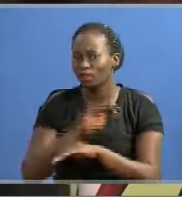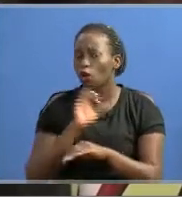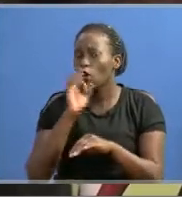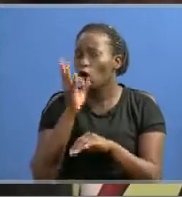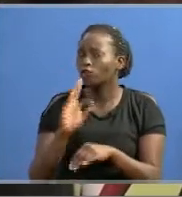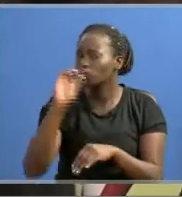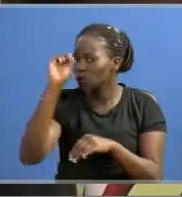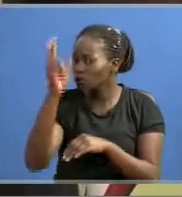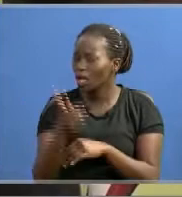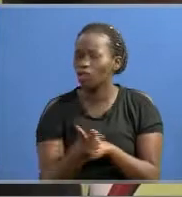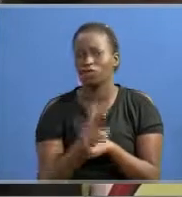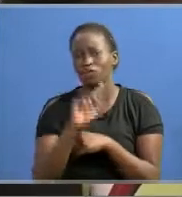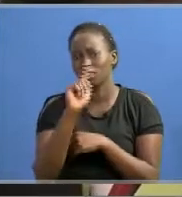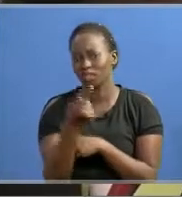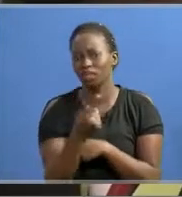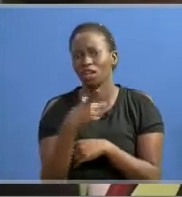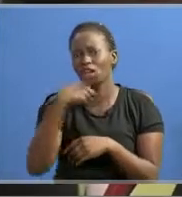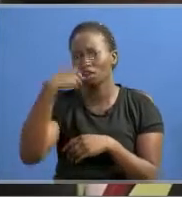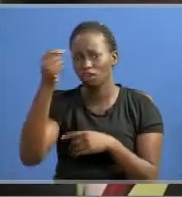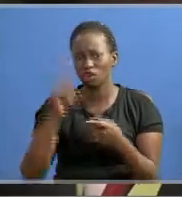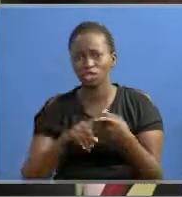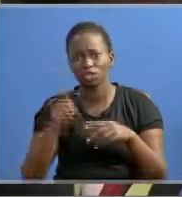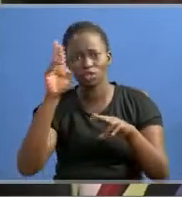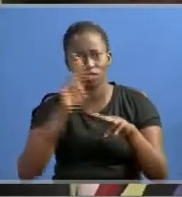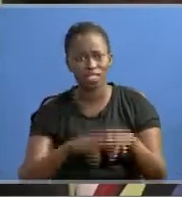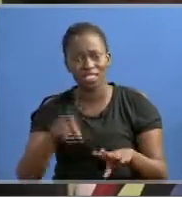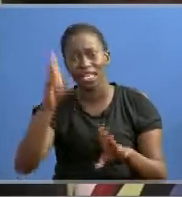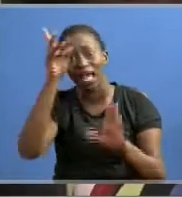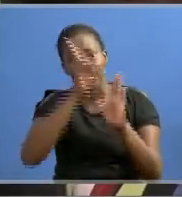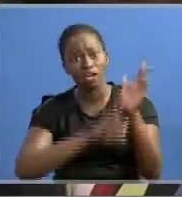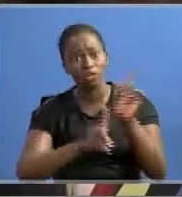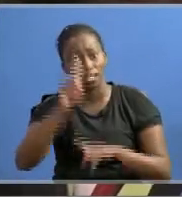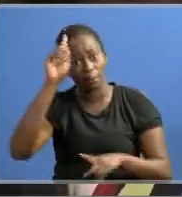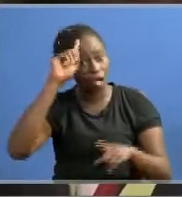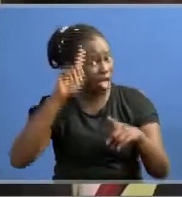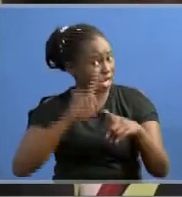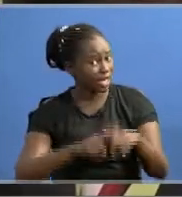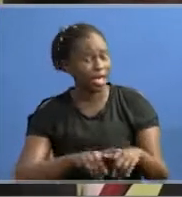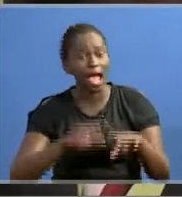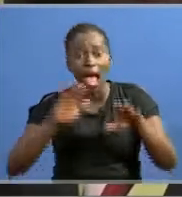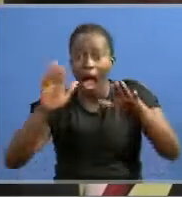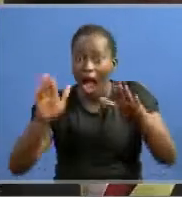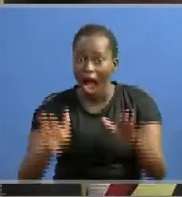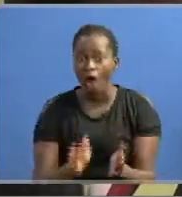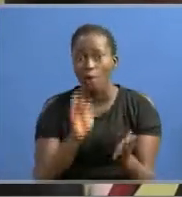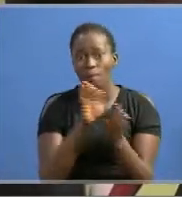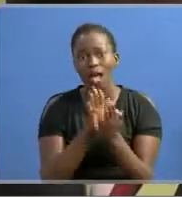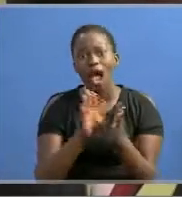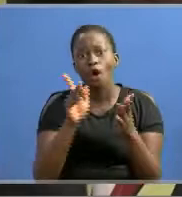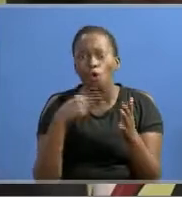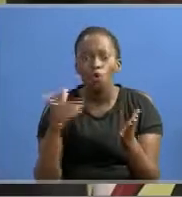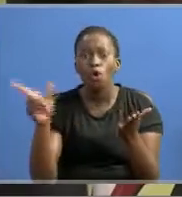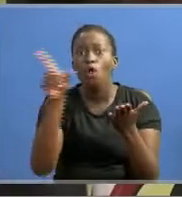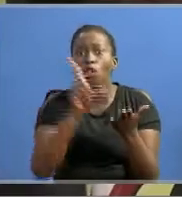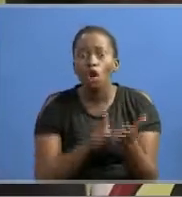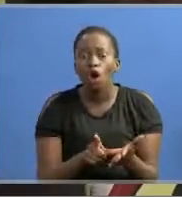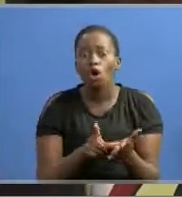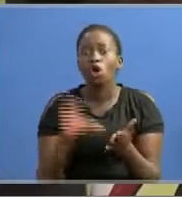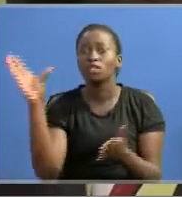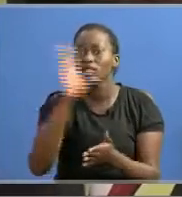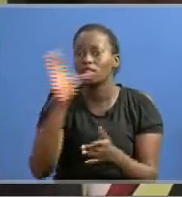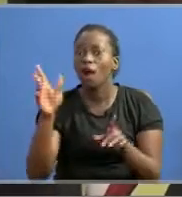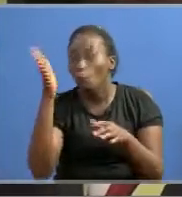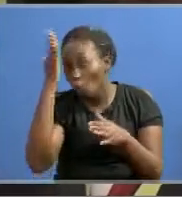12,000. We are going to sit down and agree on the package that suit a local Mwananchi pale ground, because